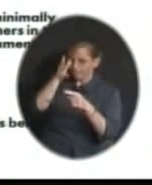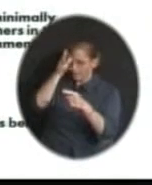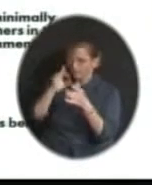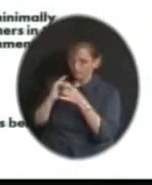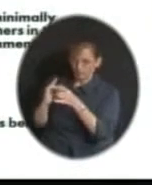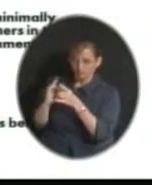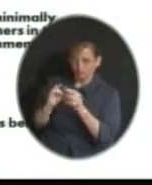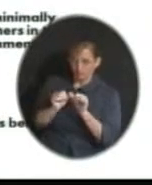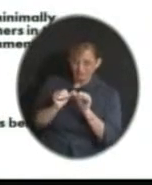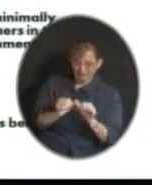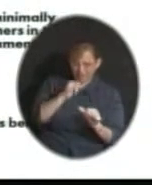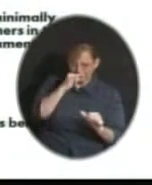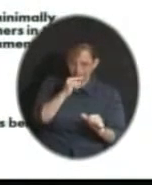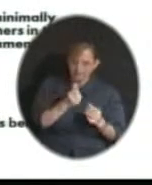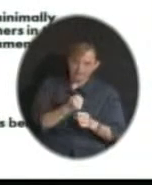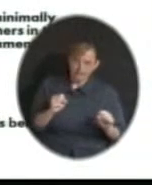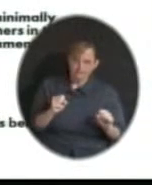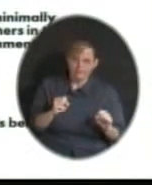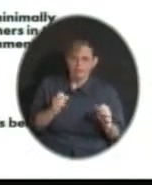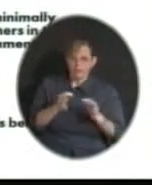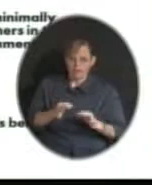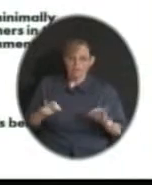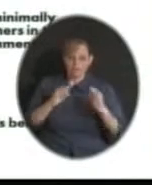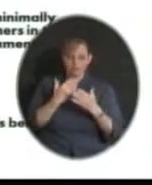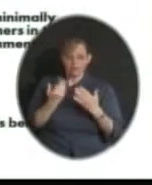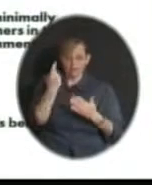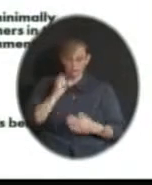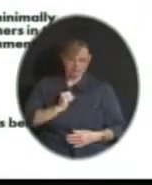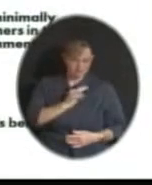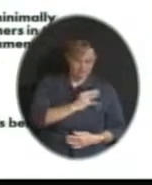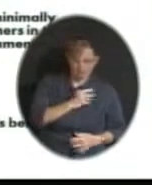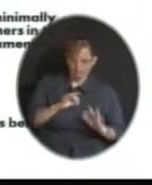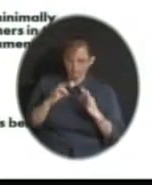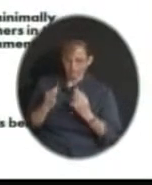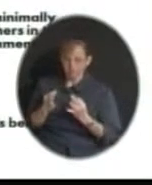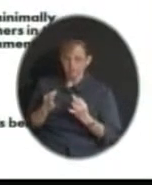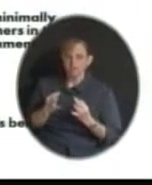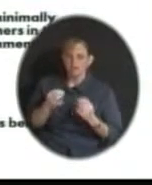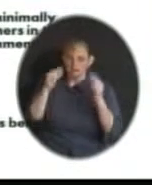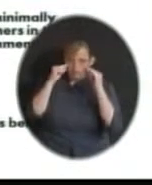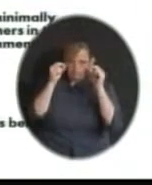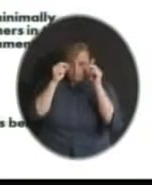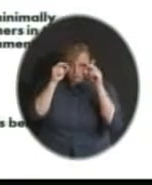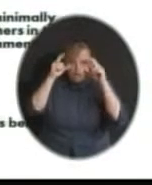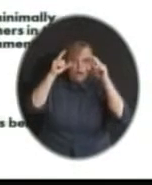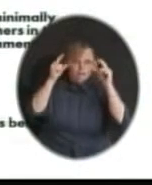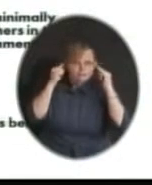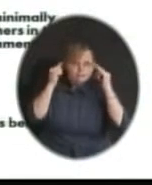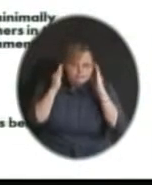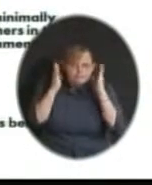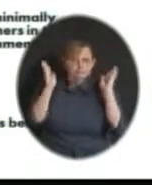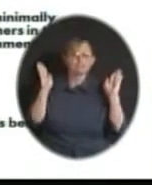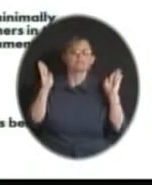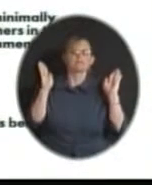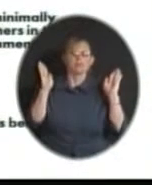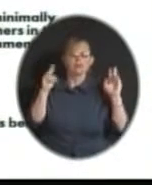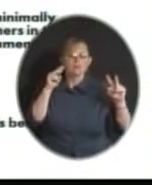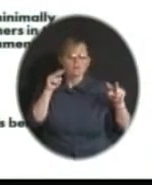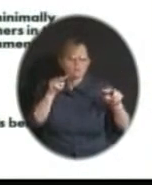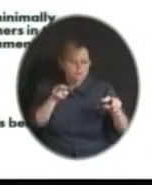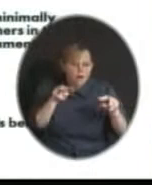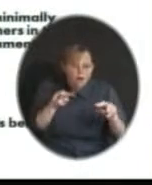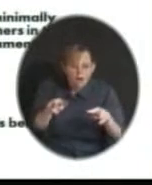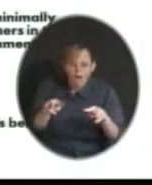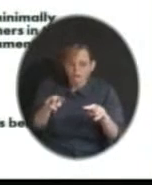for sure. Our big thing right now is to our staff and to our families, keep your eyes and ears open. Watch your kids on their Facebook